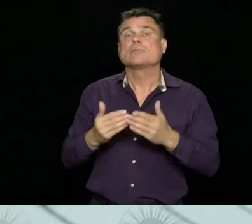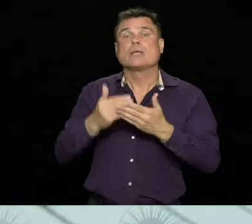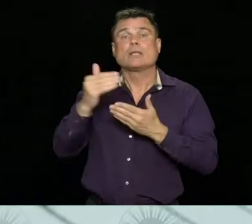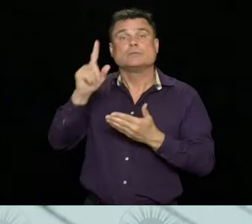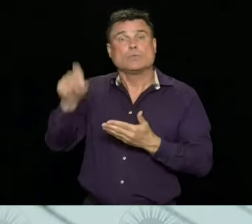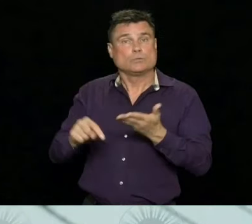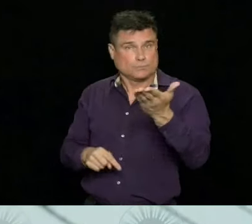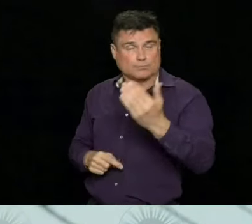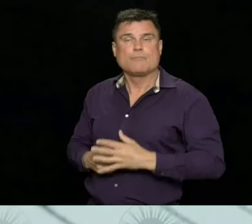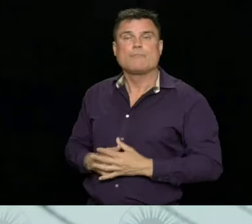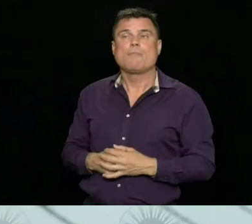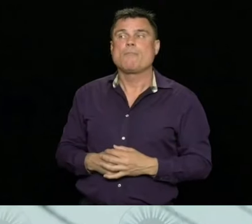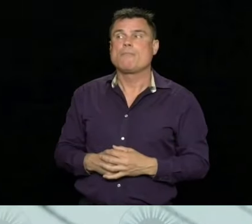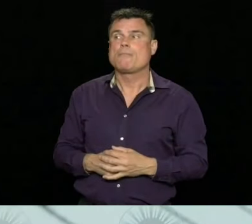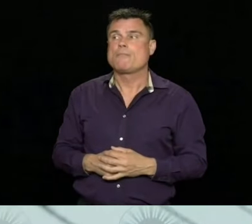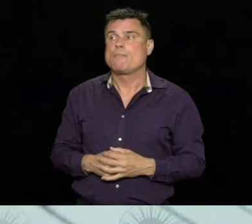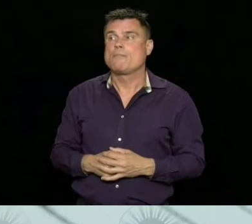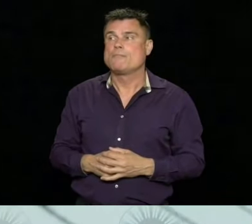Shannon, are you there?